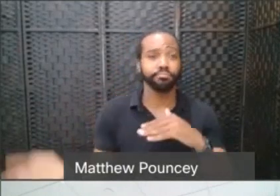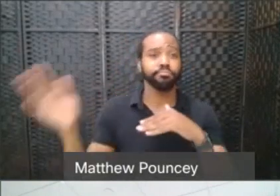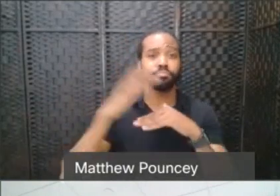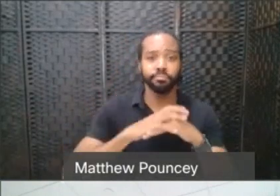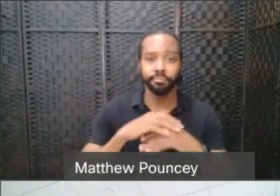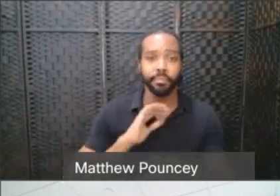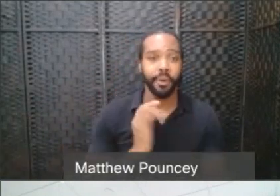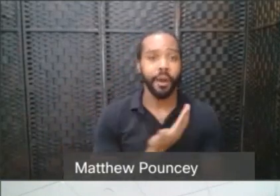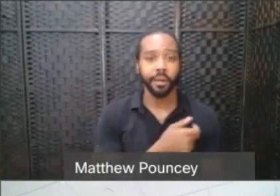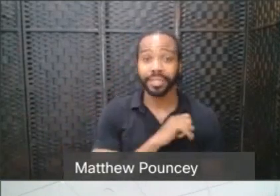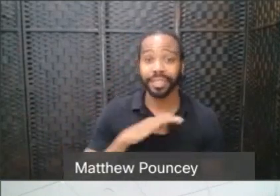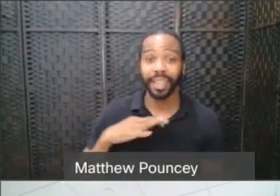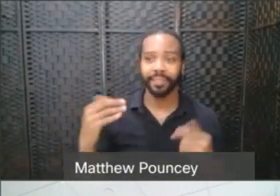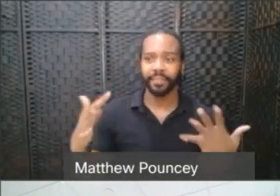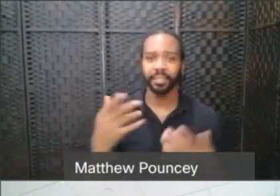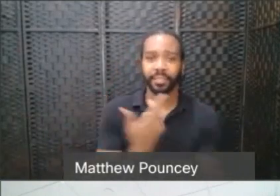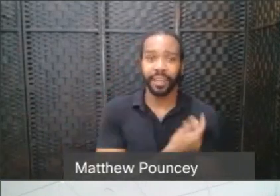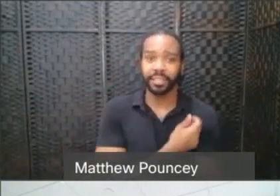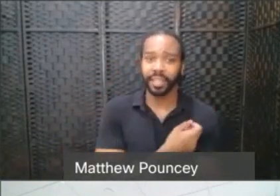been vaccinated.